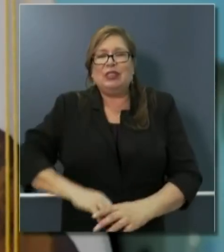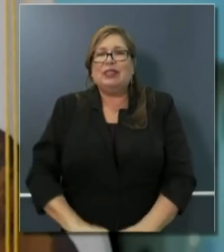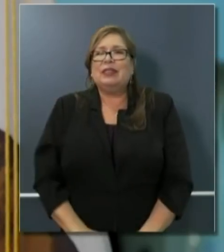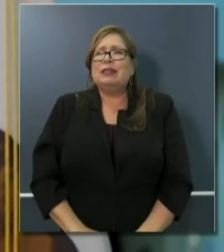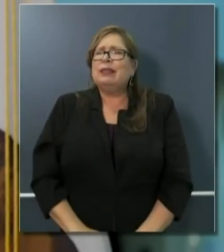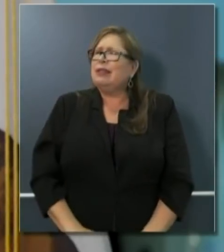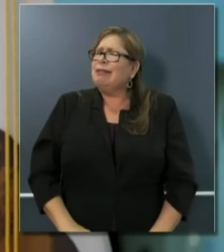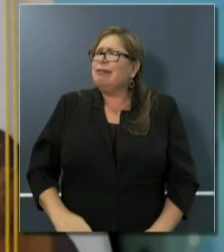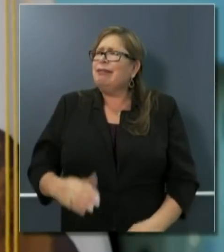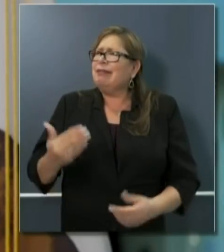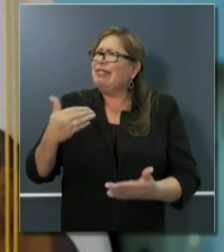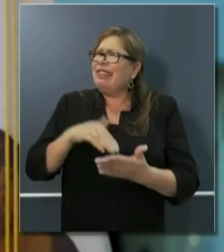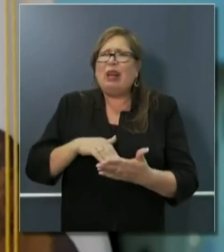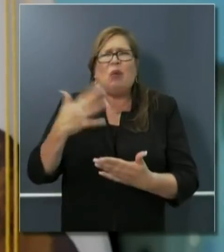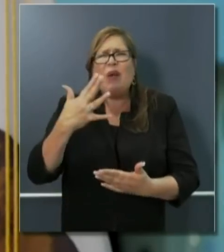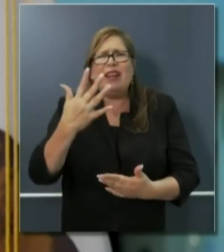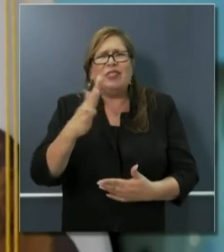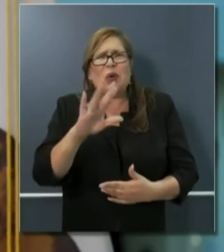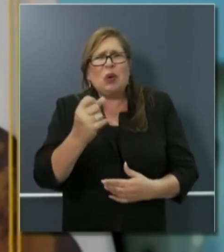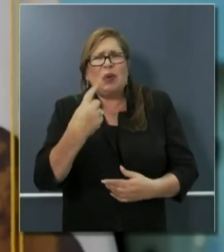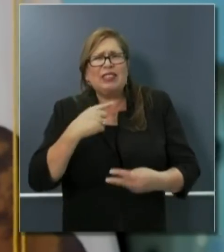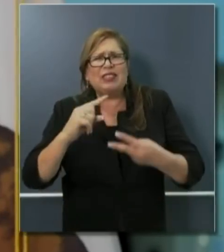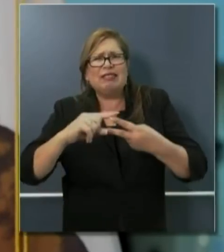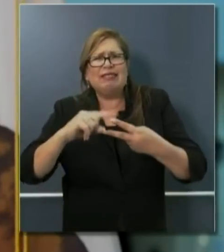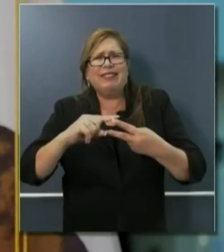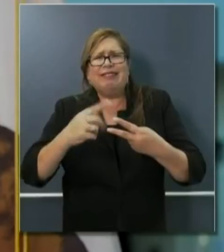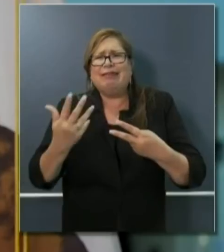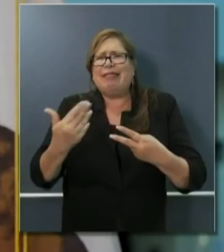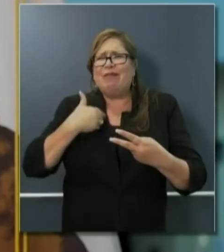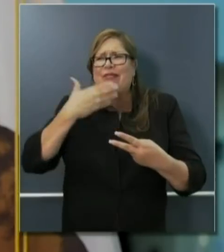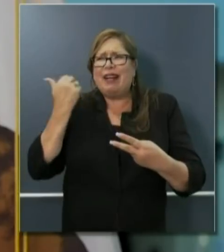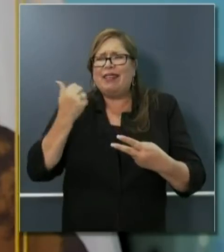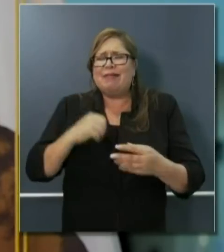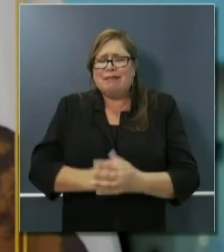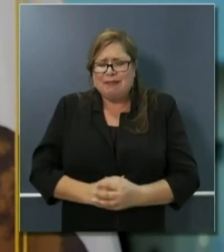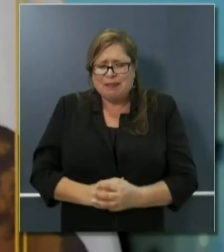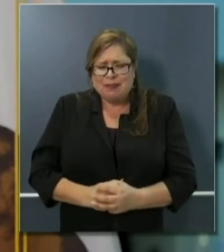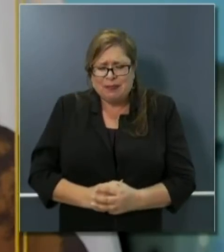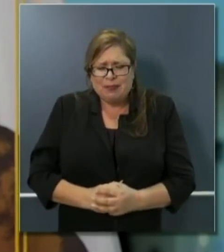What was it? Can you repeat the question? There we go.